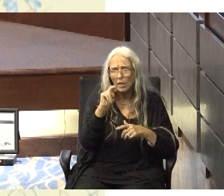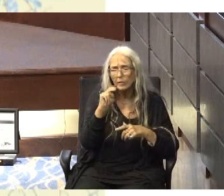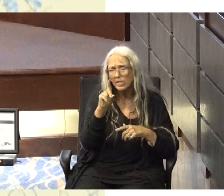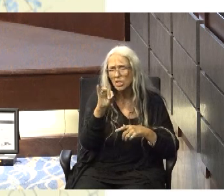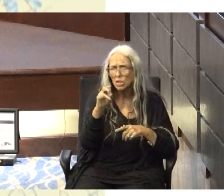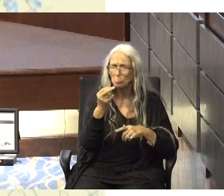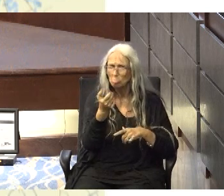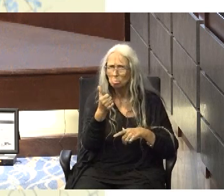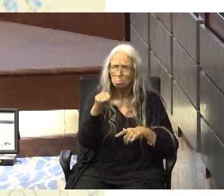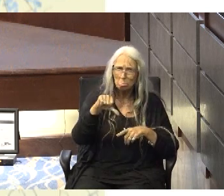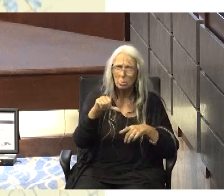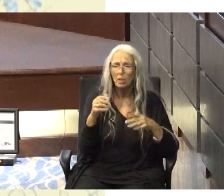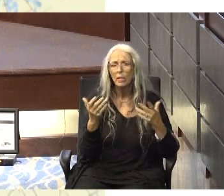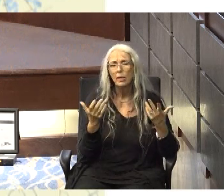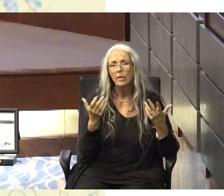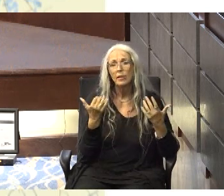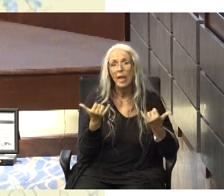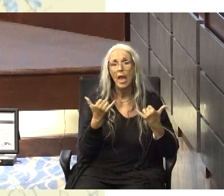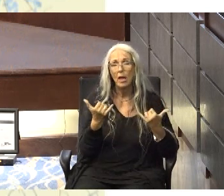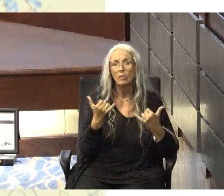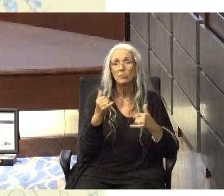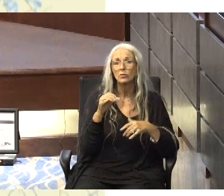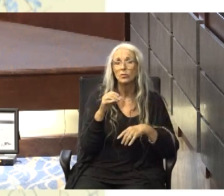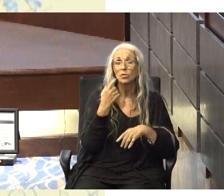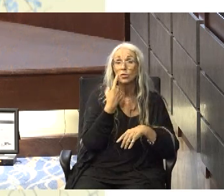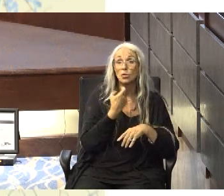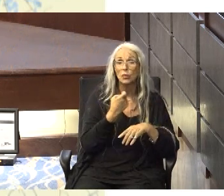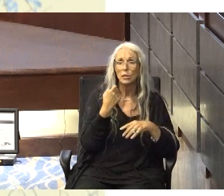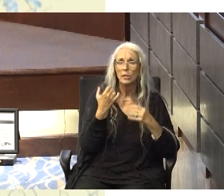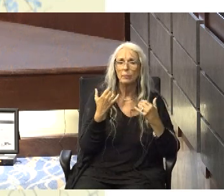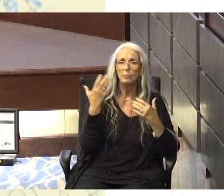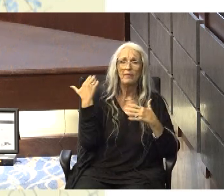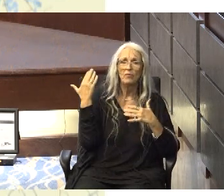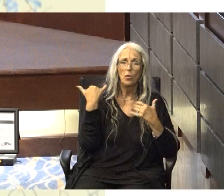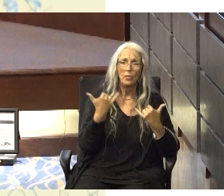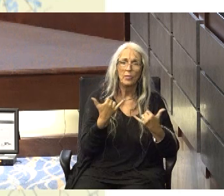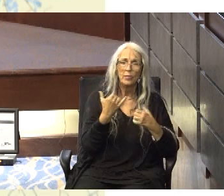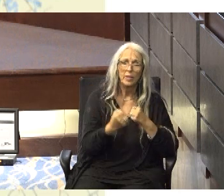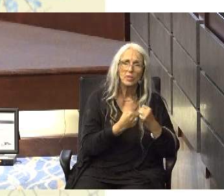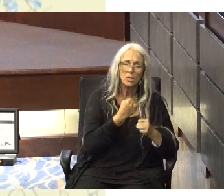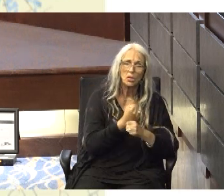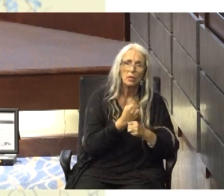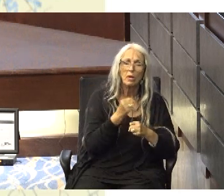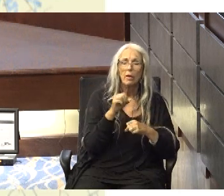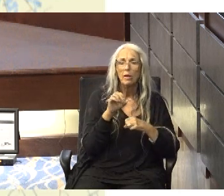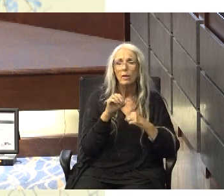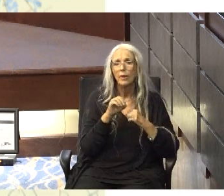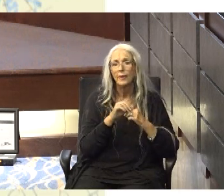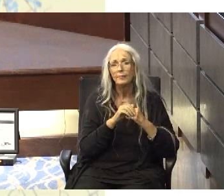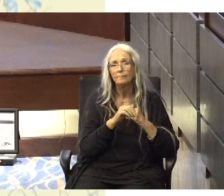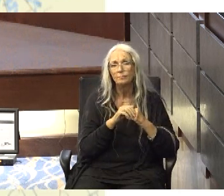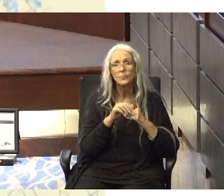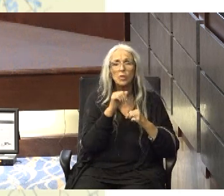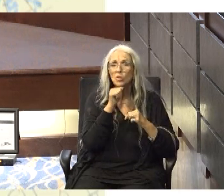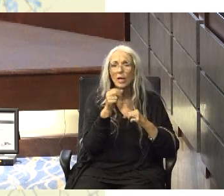sidewalk. So this is the current condition as of earlier this year from the Fugro data. You don't see a whole lot of green,